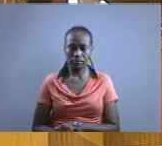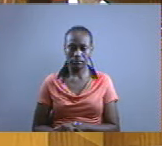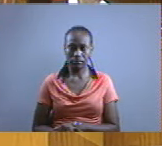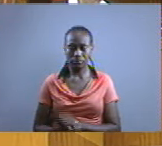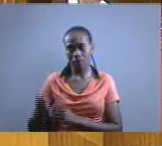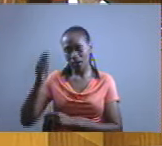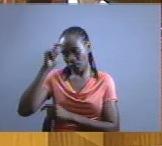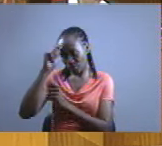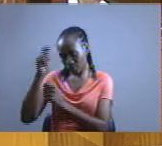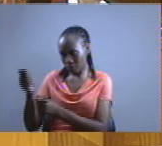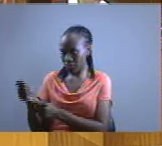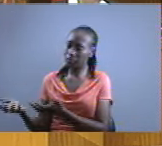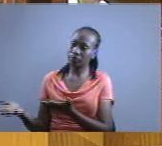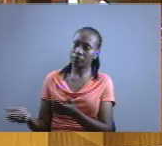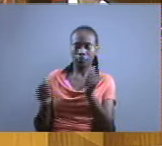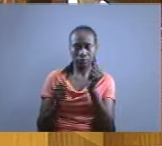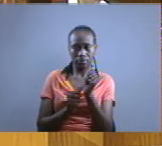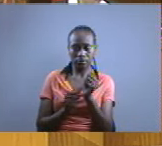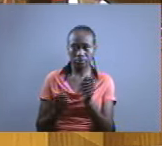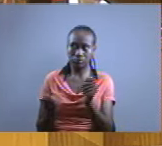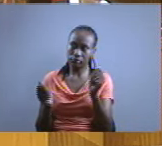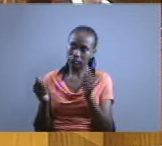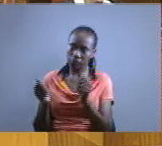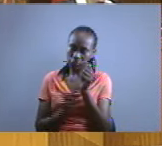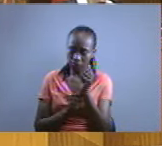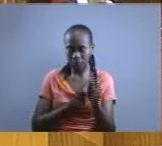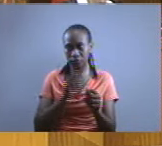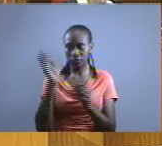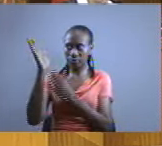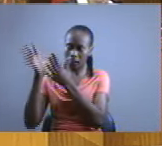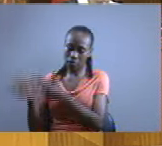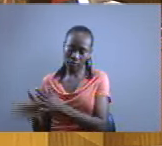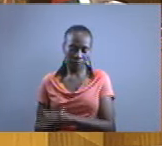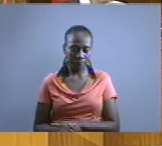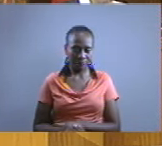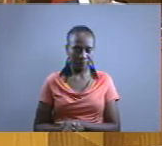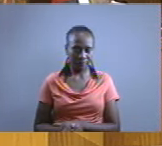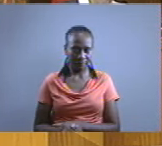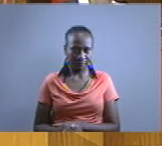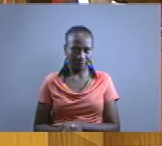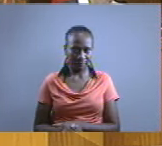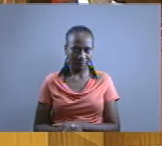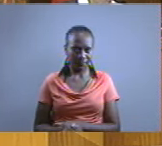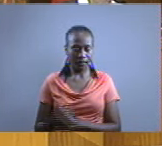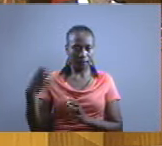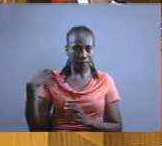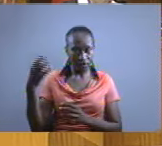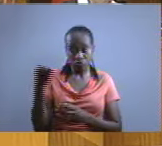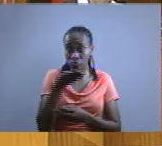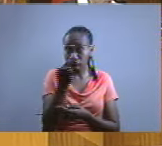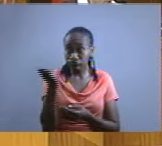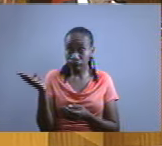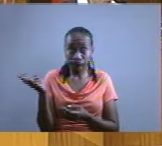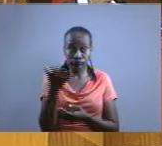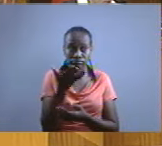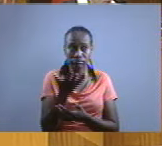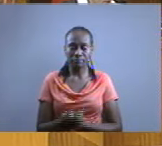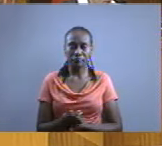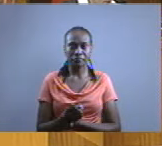Ohloniphekile Sekela Somlomo, Honorable Deputy President, Honorable Ministers here present,